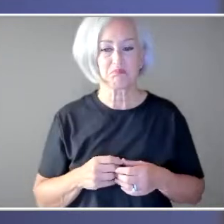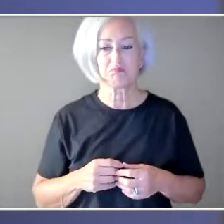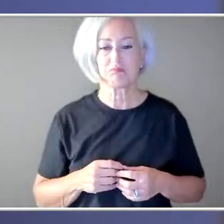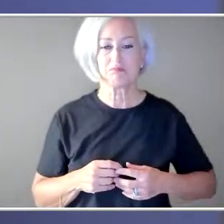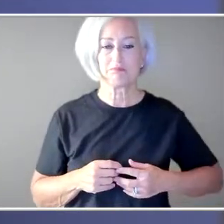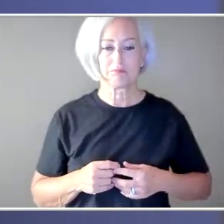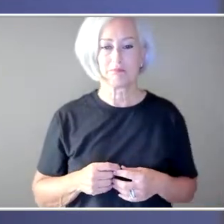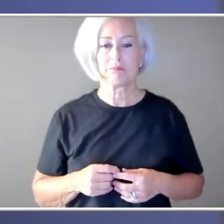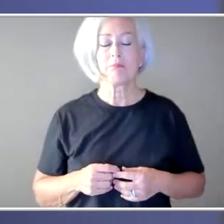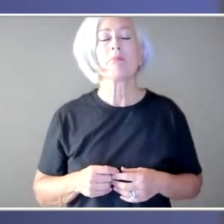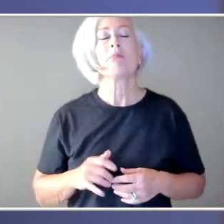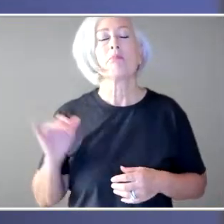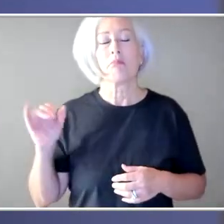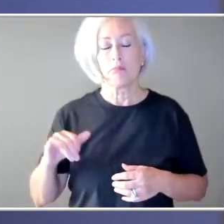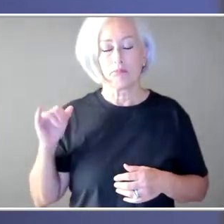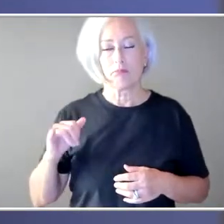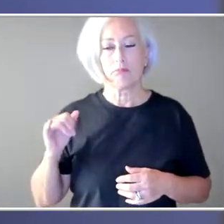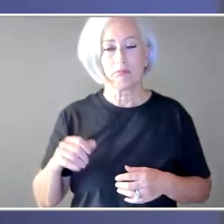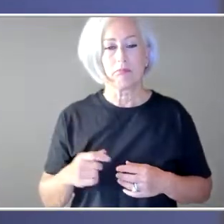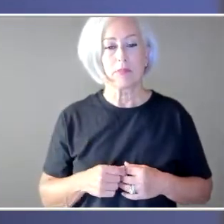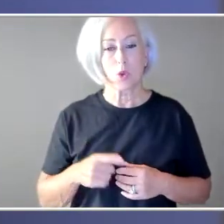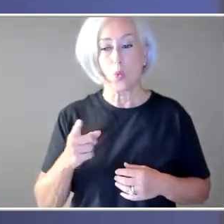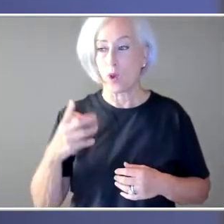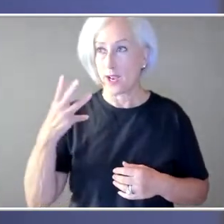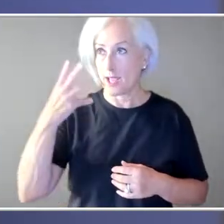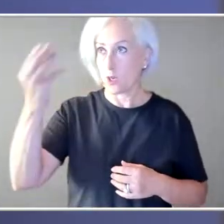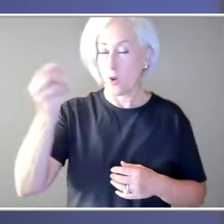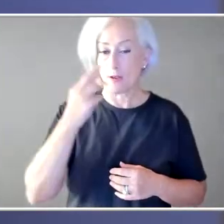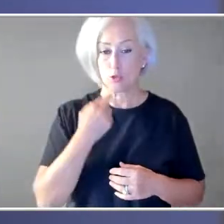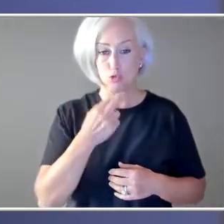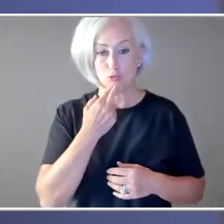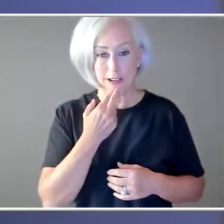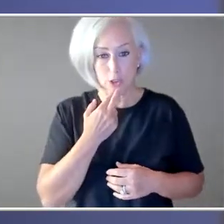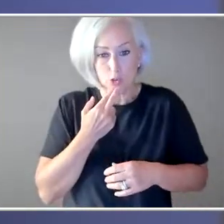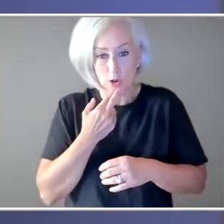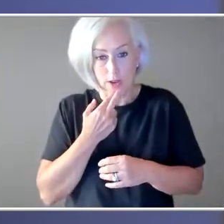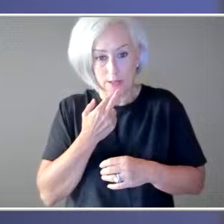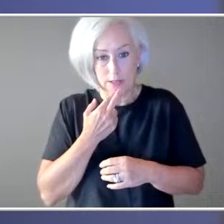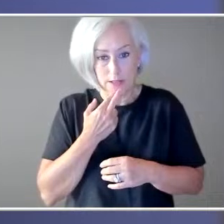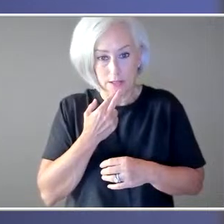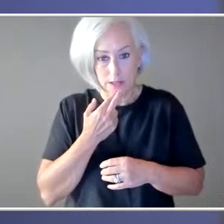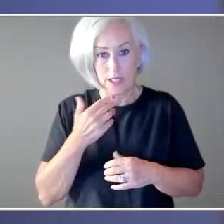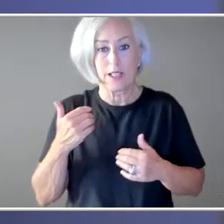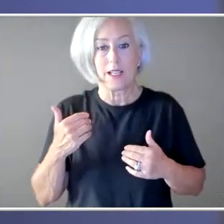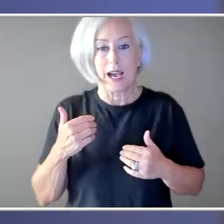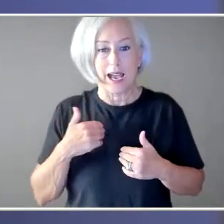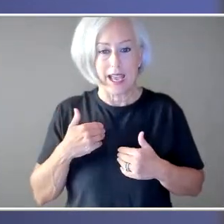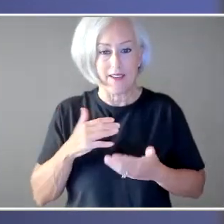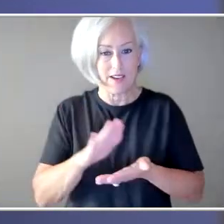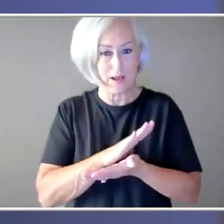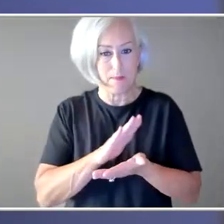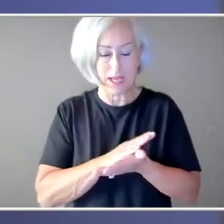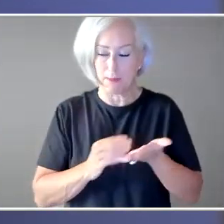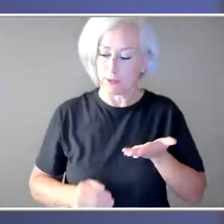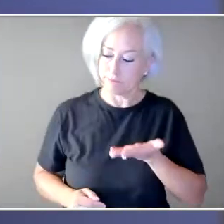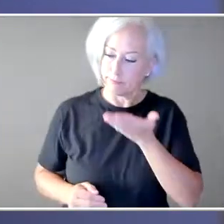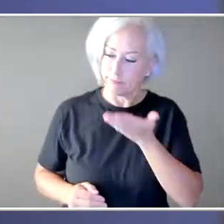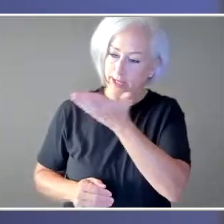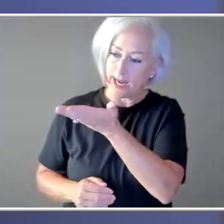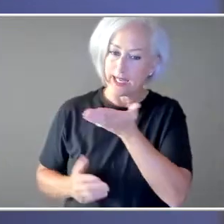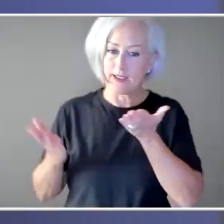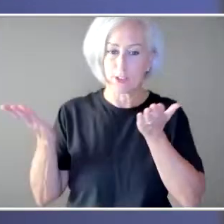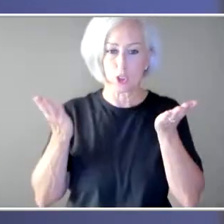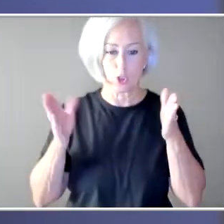Yes. When I go out to a restaurant, I have a little handout that I give the server because I